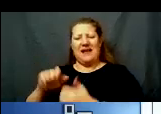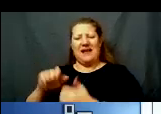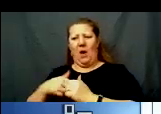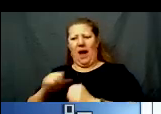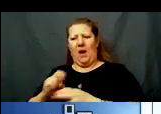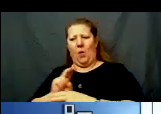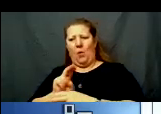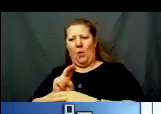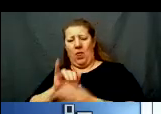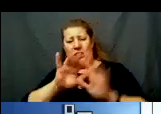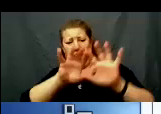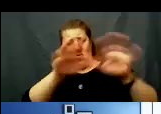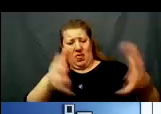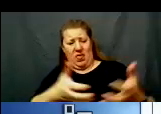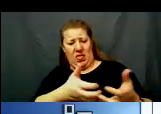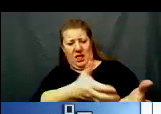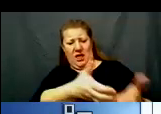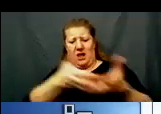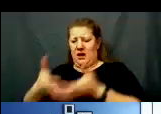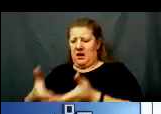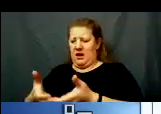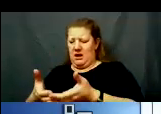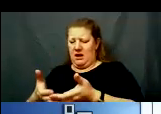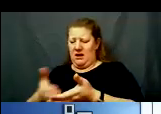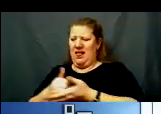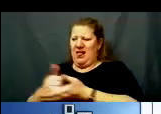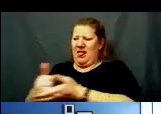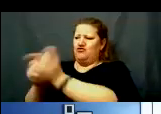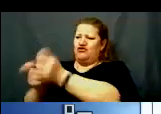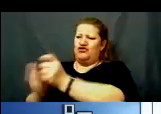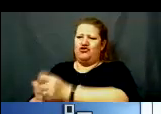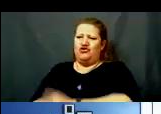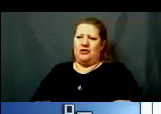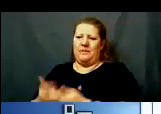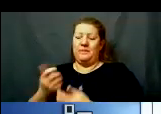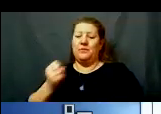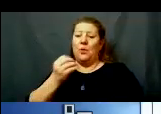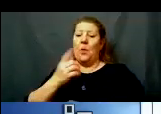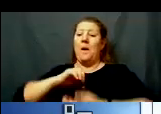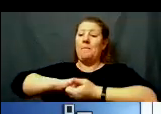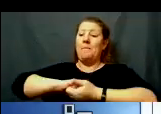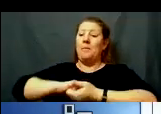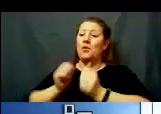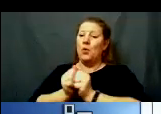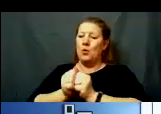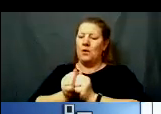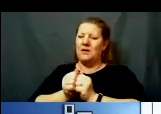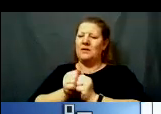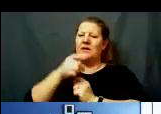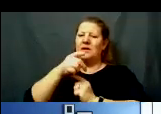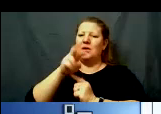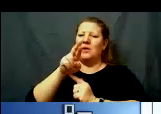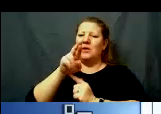foment social change. And so one of the partners in this project is the Prison Ecology Project, which is